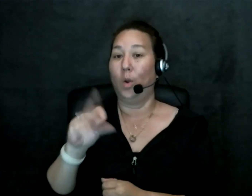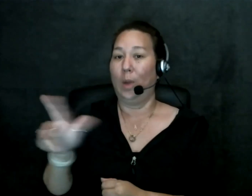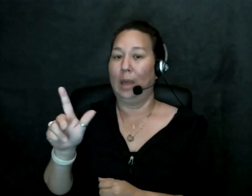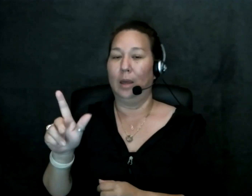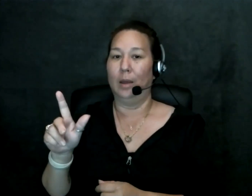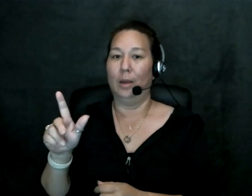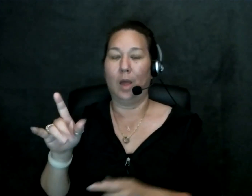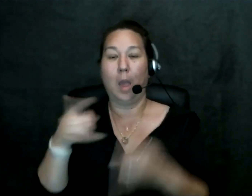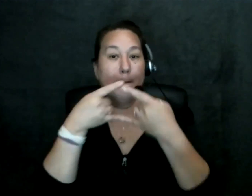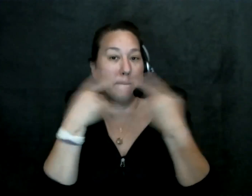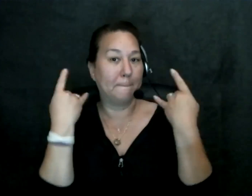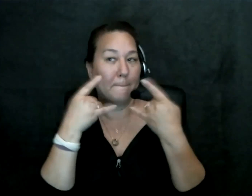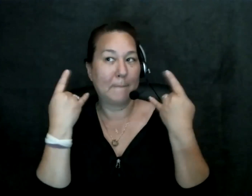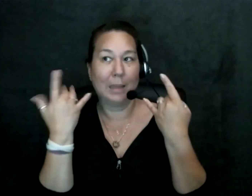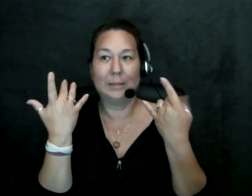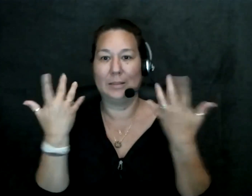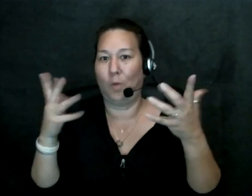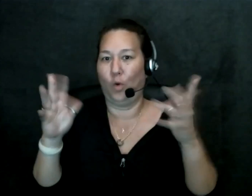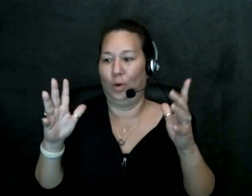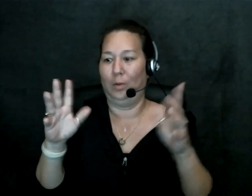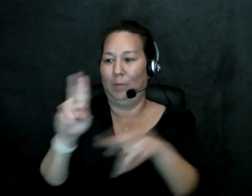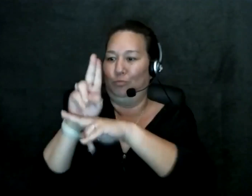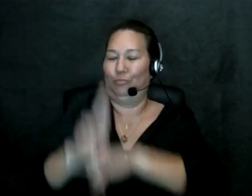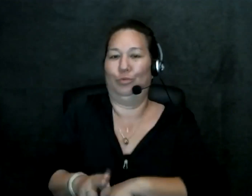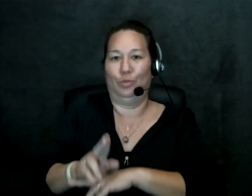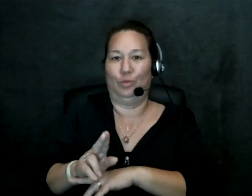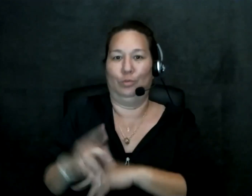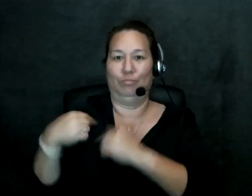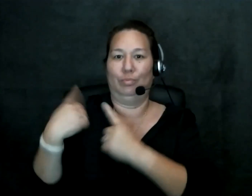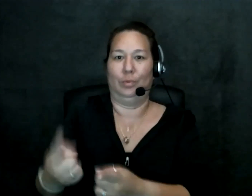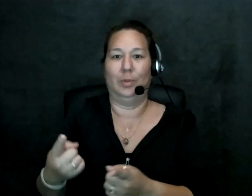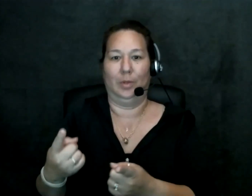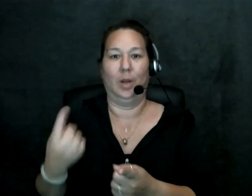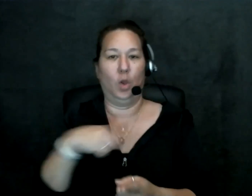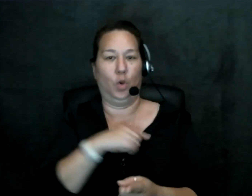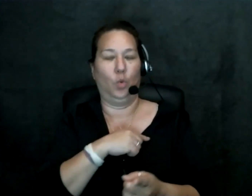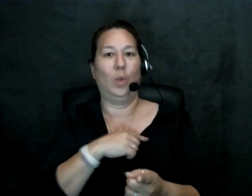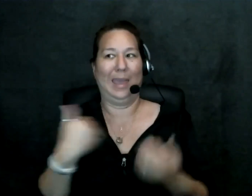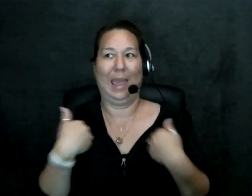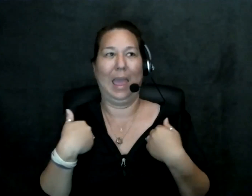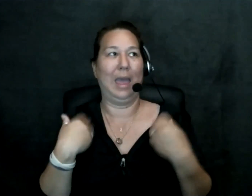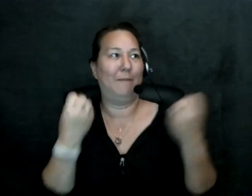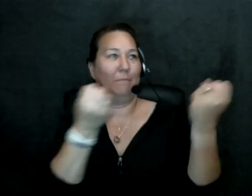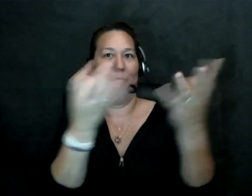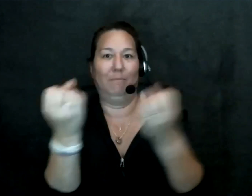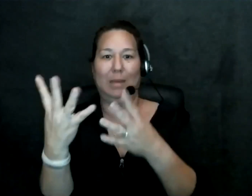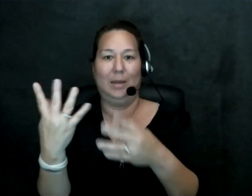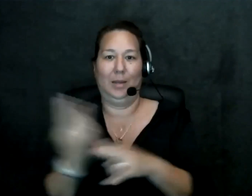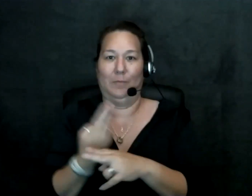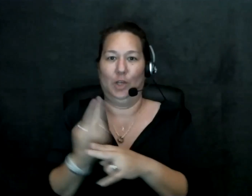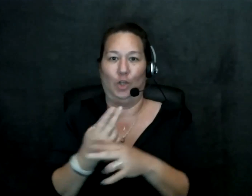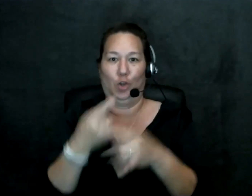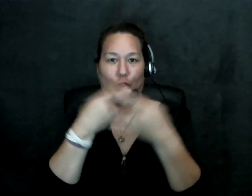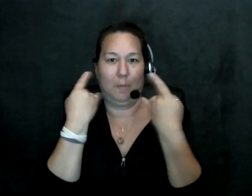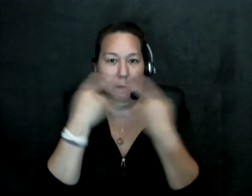region already, and so we're starting off from a place of very, very widespread mask use. And the other thing is